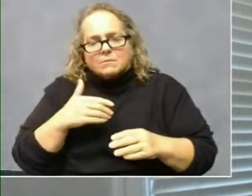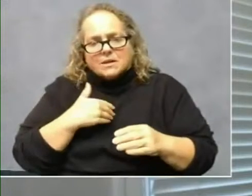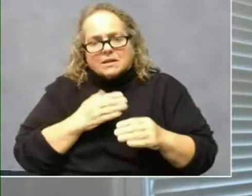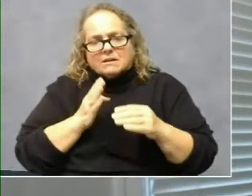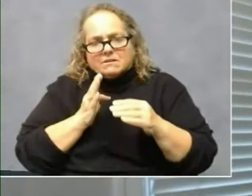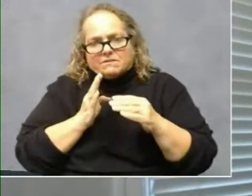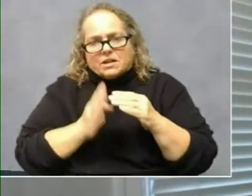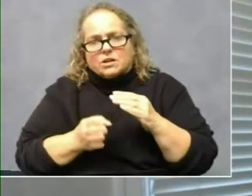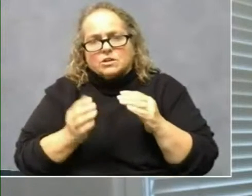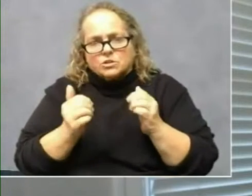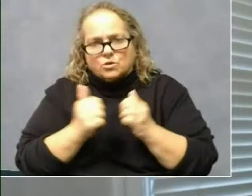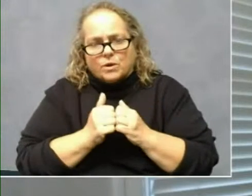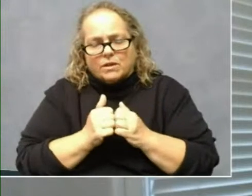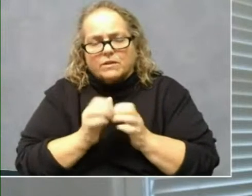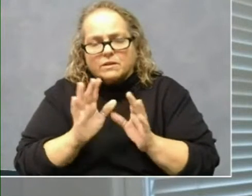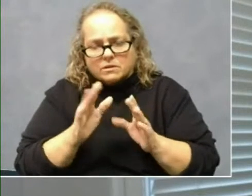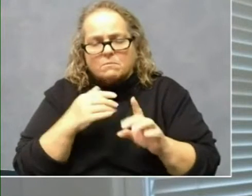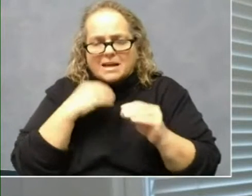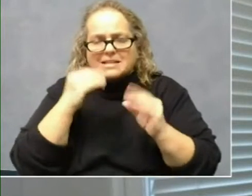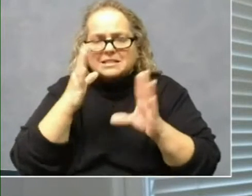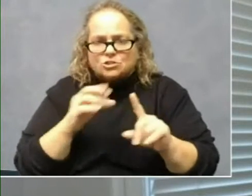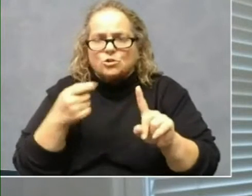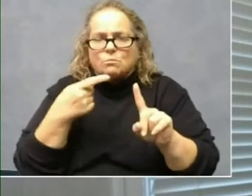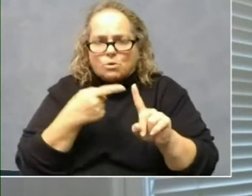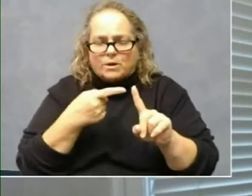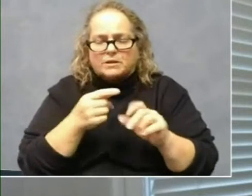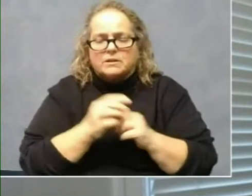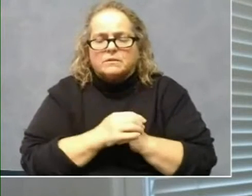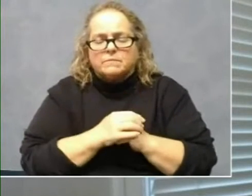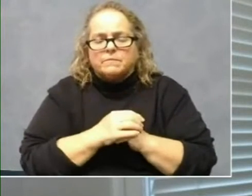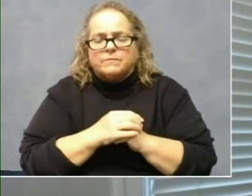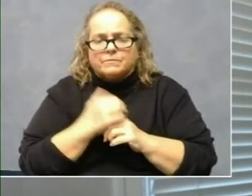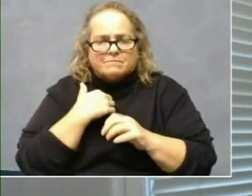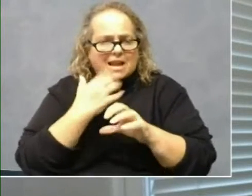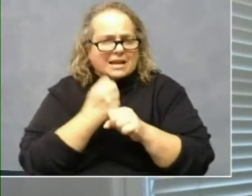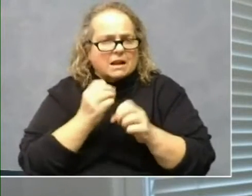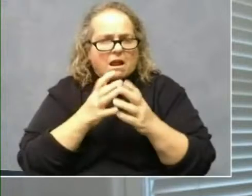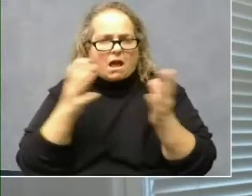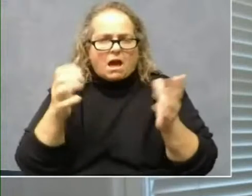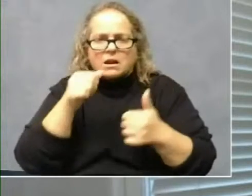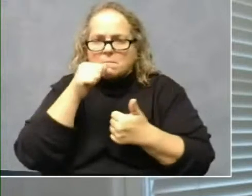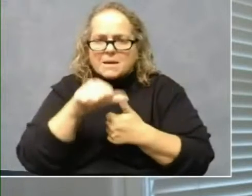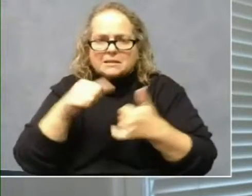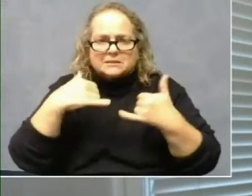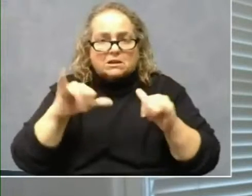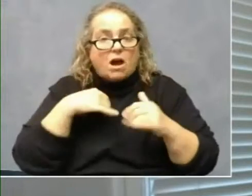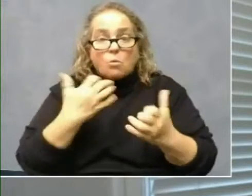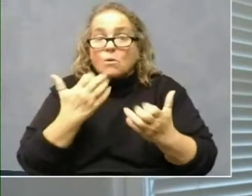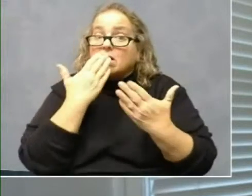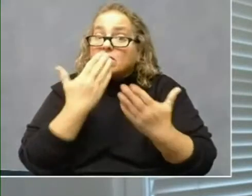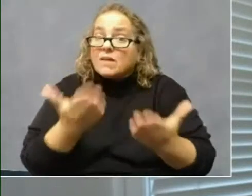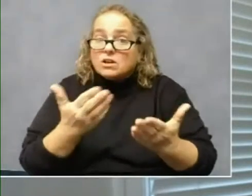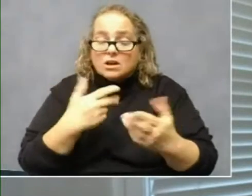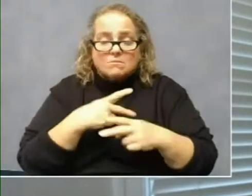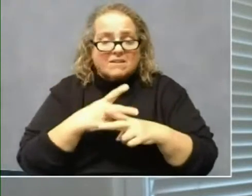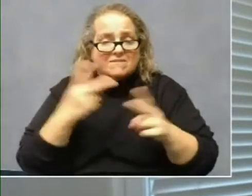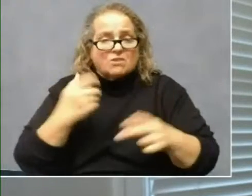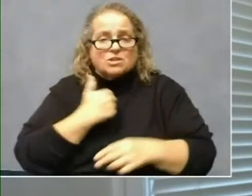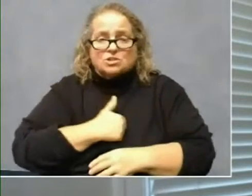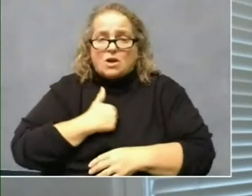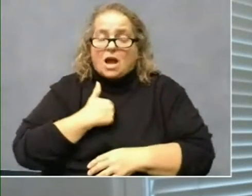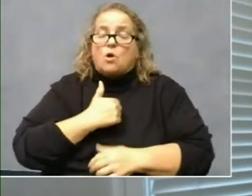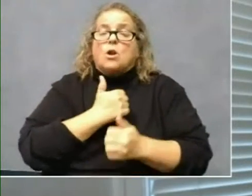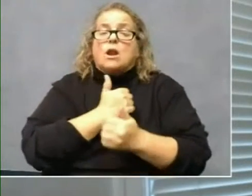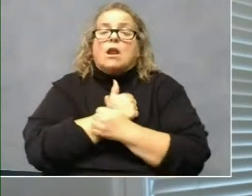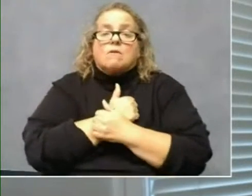on the teacher point. I get a lot of mail still, and I want to thank you, and I am very sorry. I would very dearly like to write response